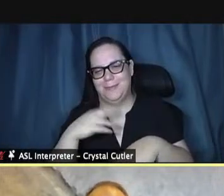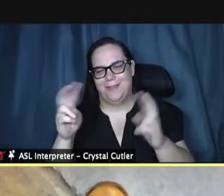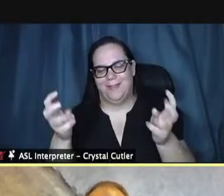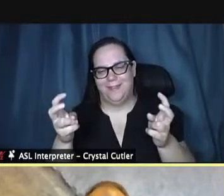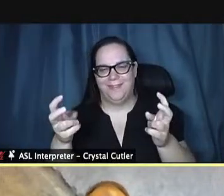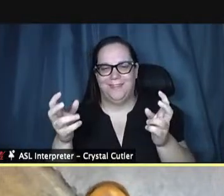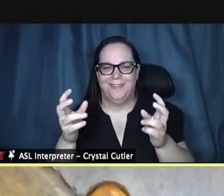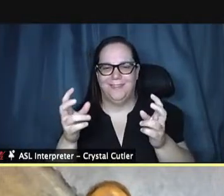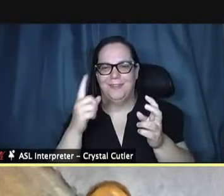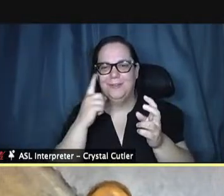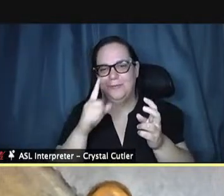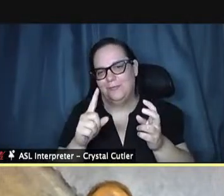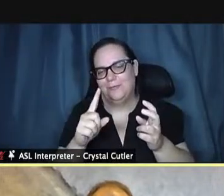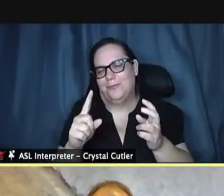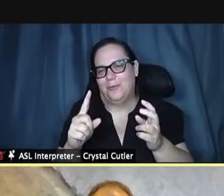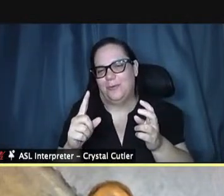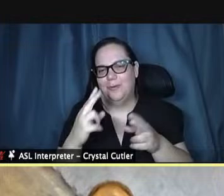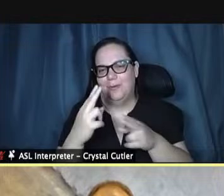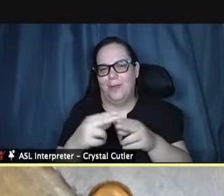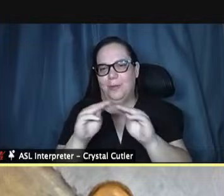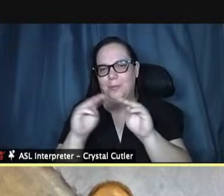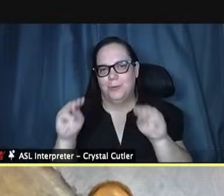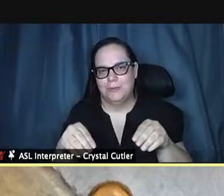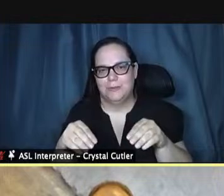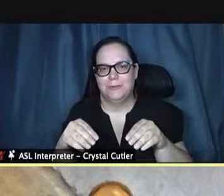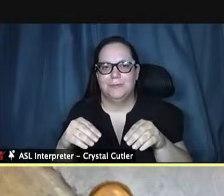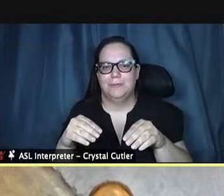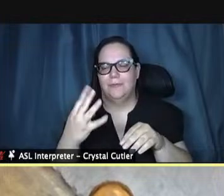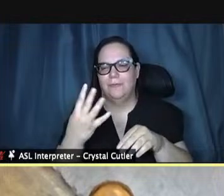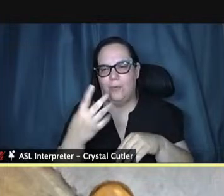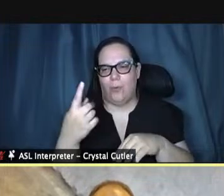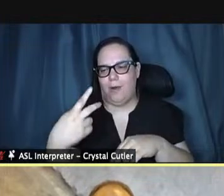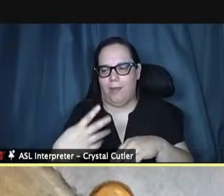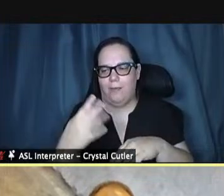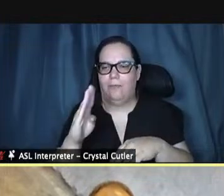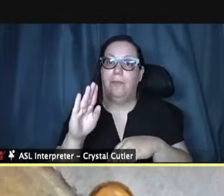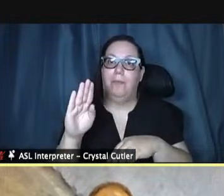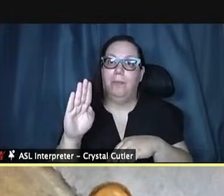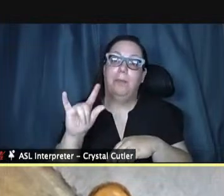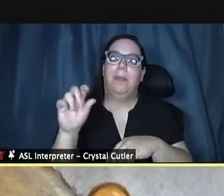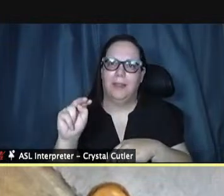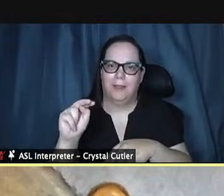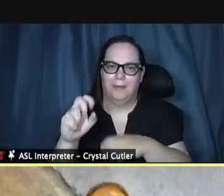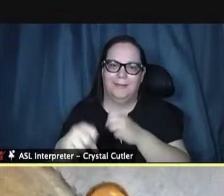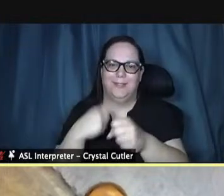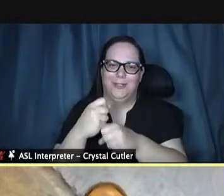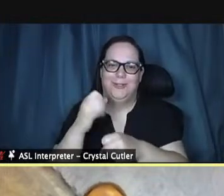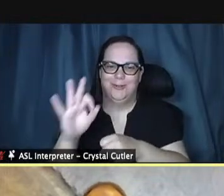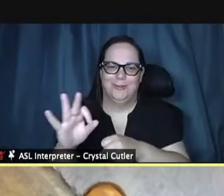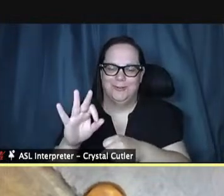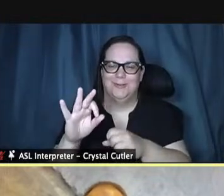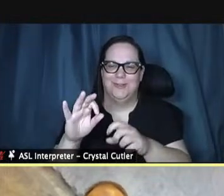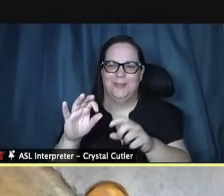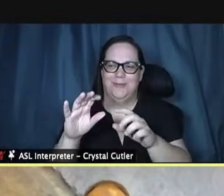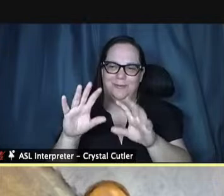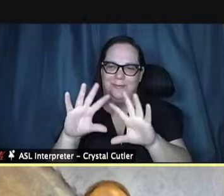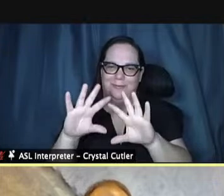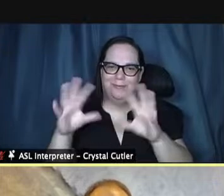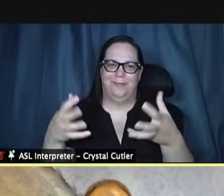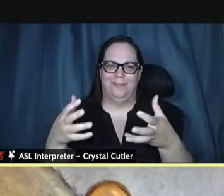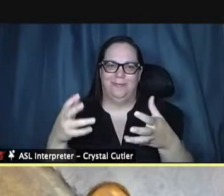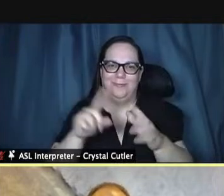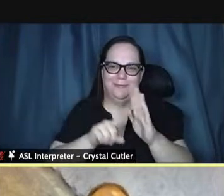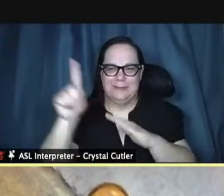of 4.5 billion years of solar system history. And you know better than I that it has recorded this history perhaps